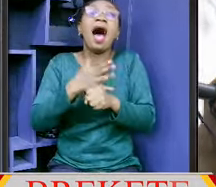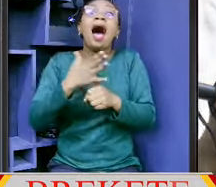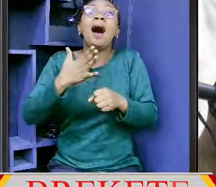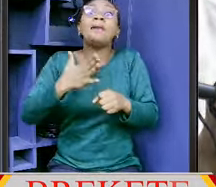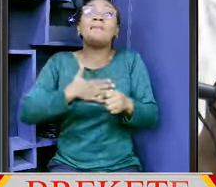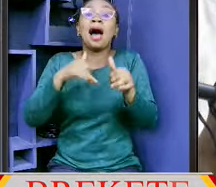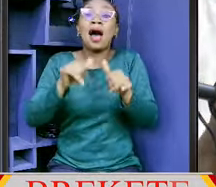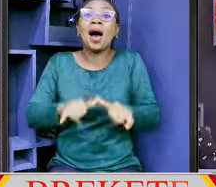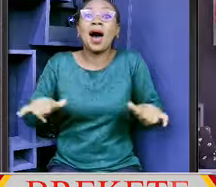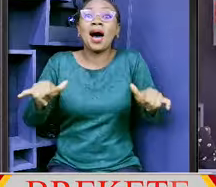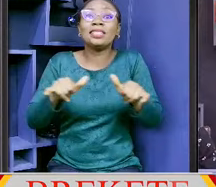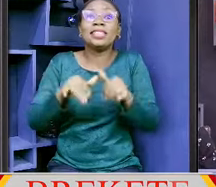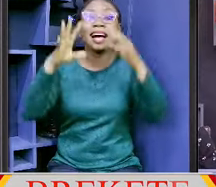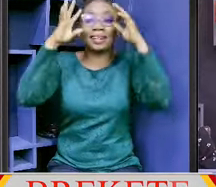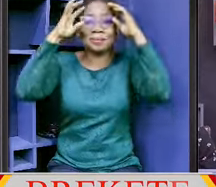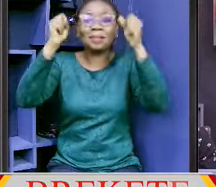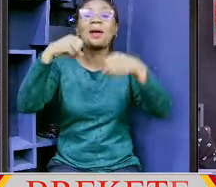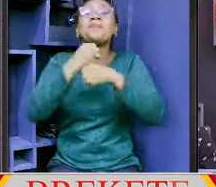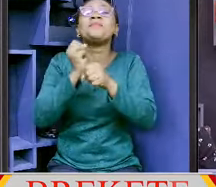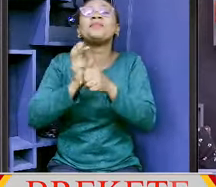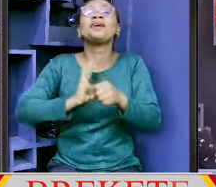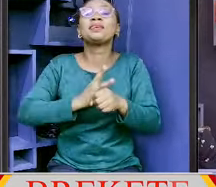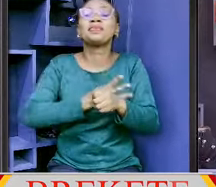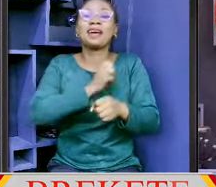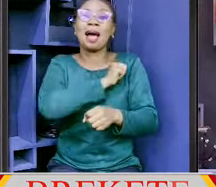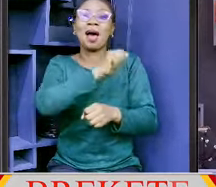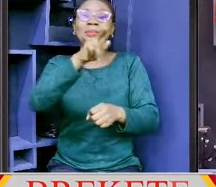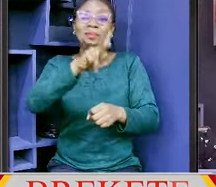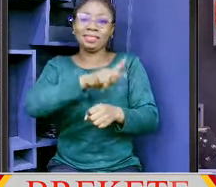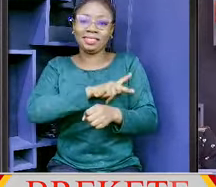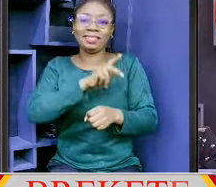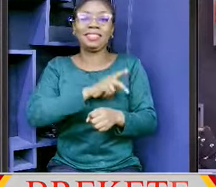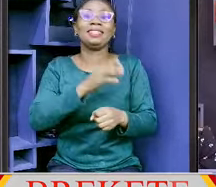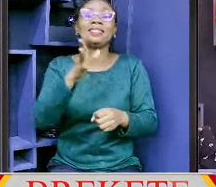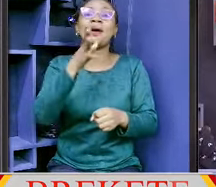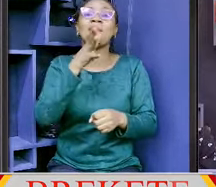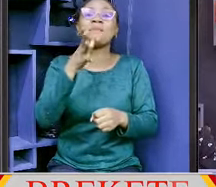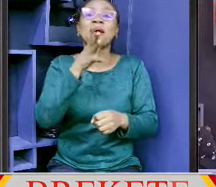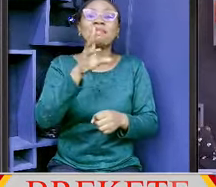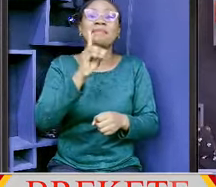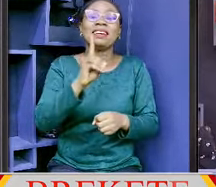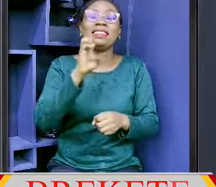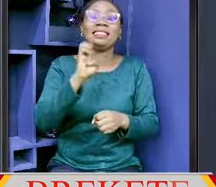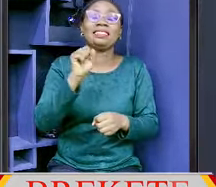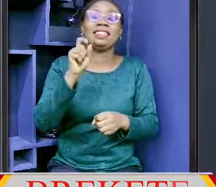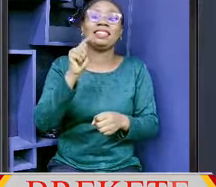Mama Destiny. No, could I appreciate Mama Destiny?